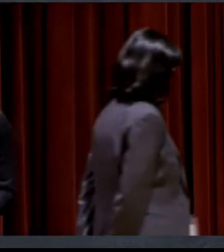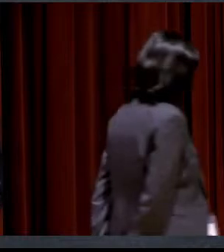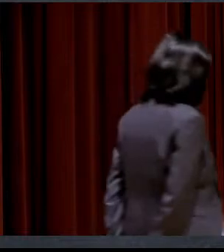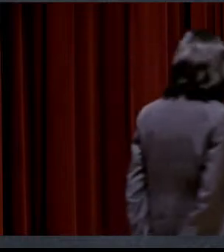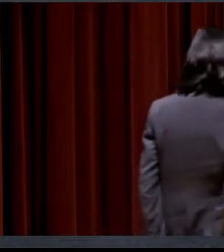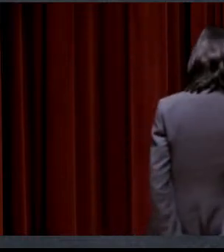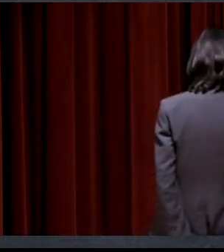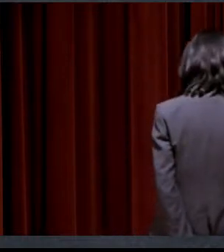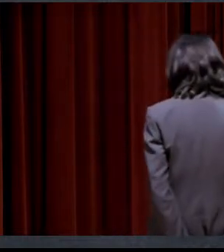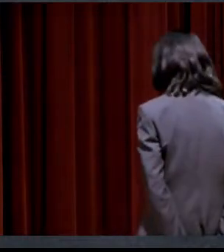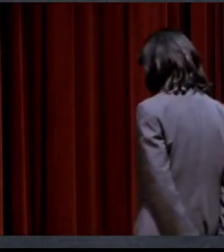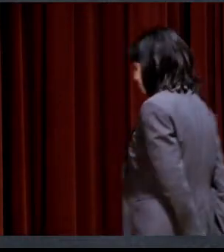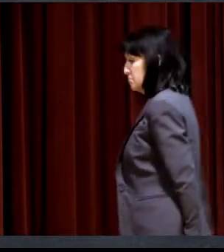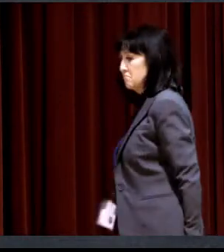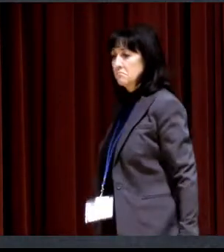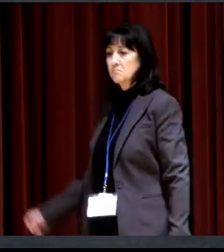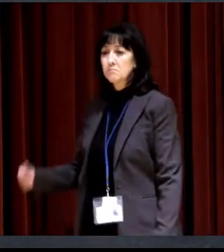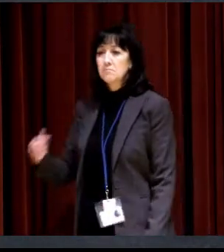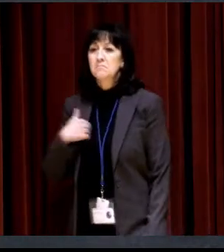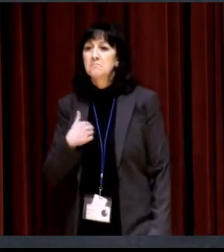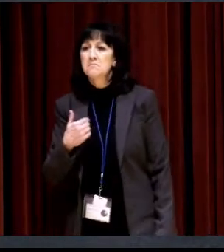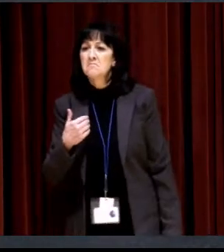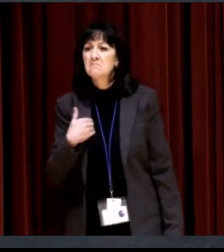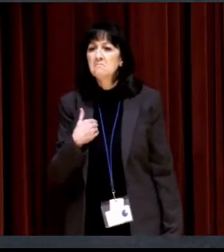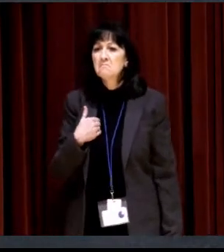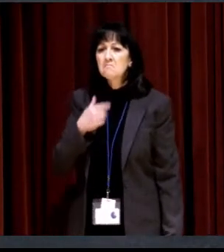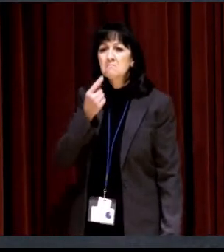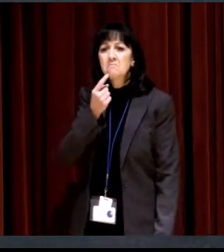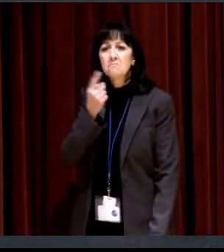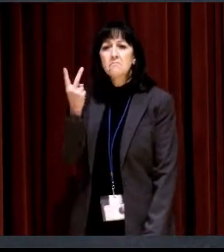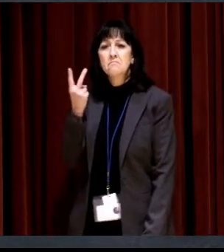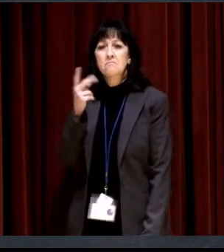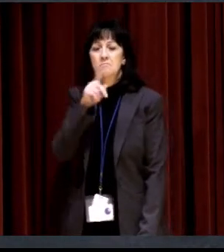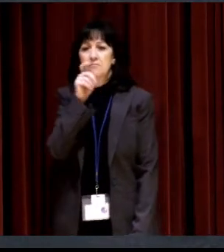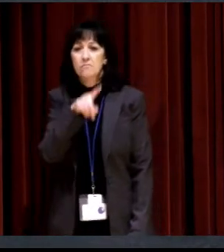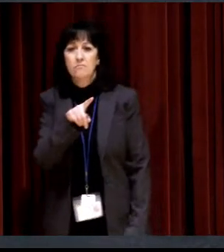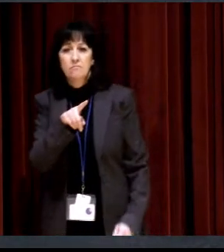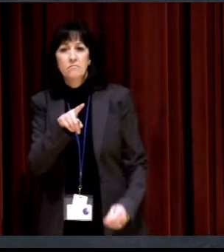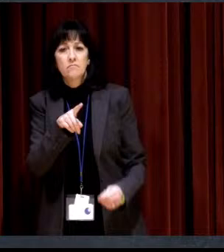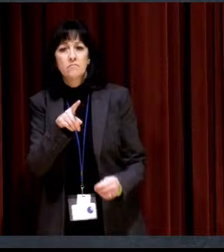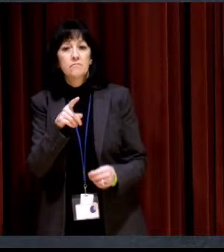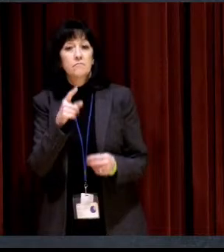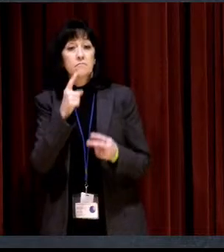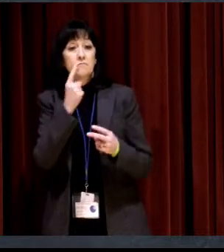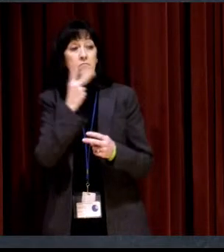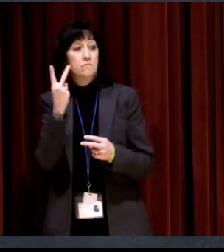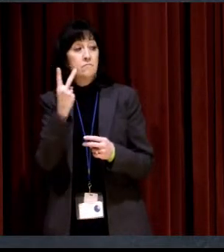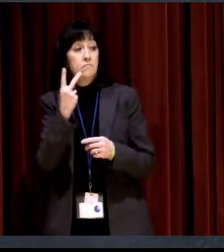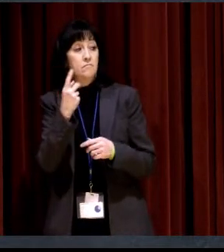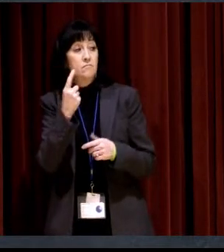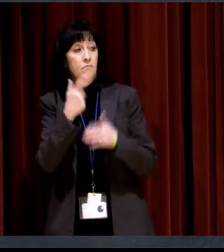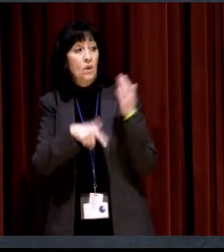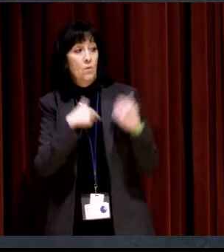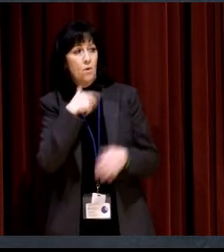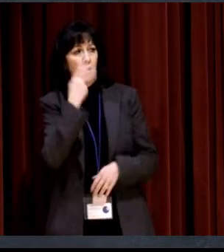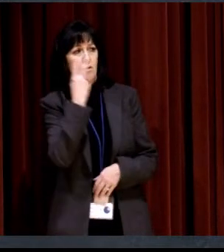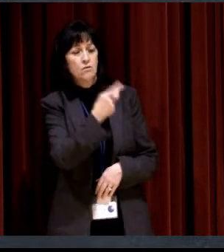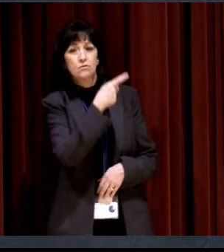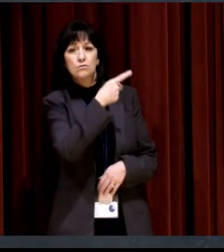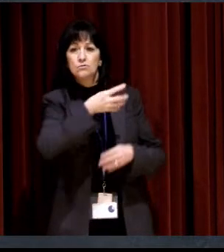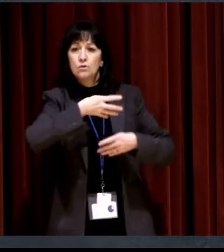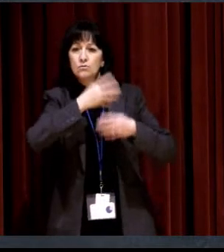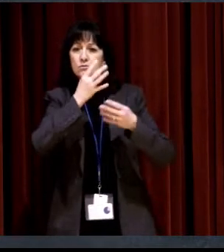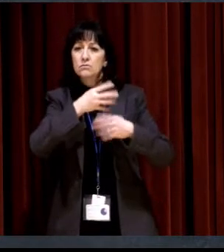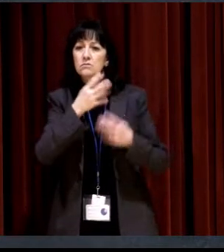Hi, I have just a couple questions. The first 2 are about something that I saw in the slideshow. So could you speak more to the